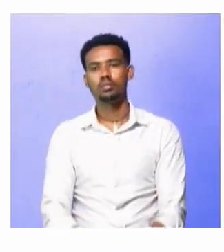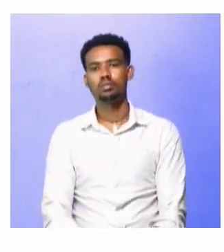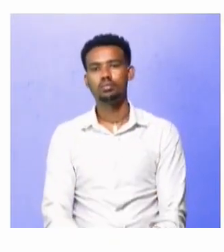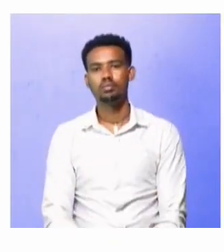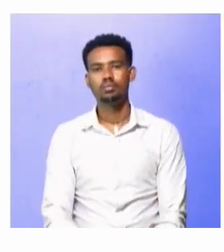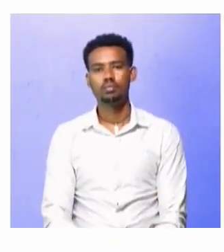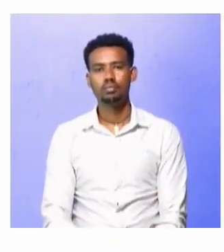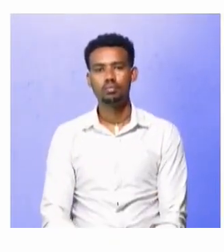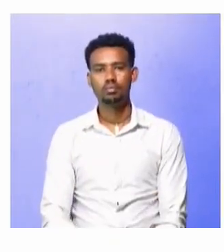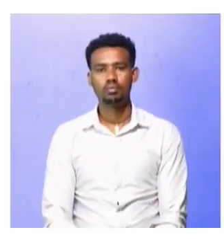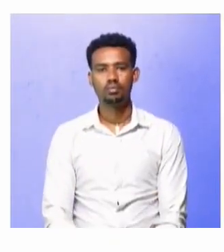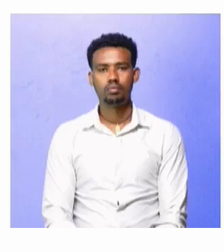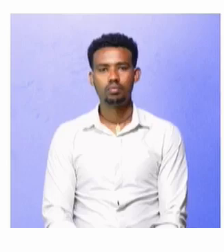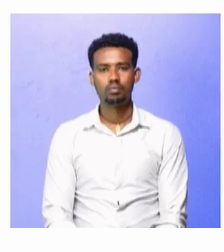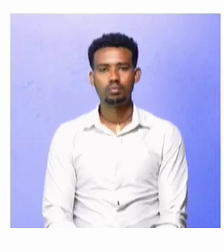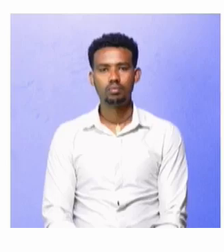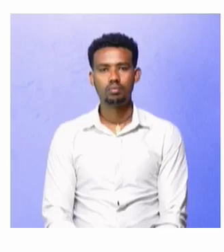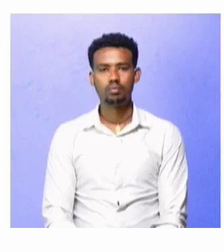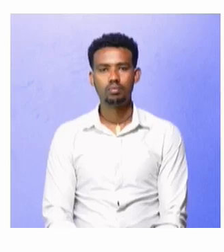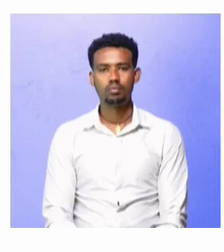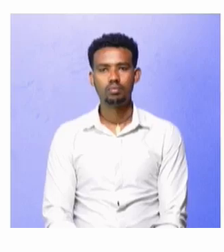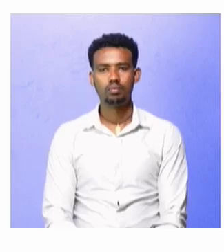An example.